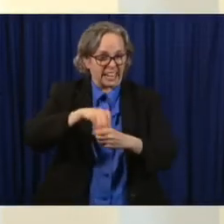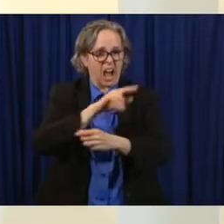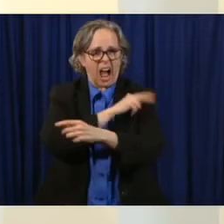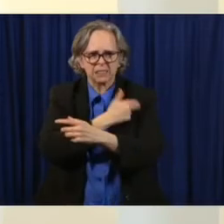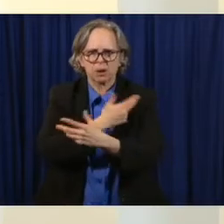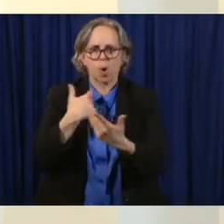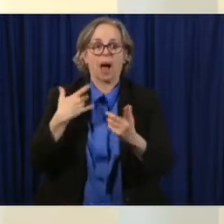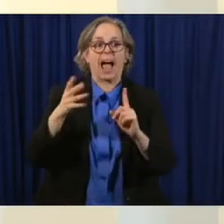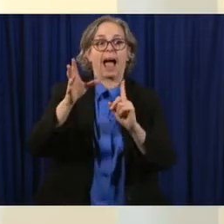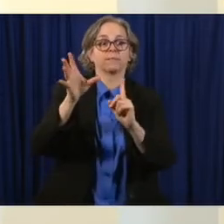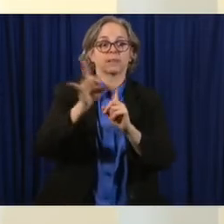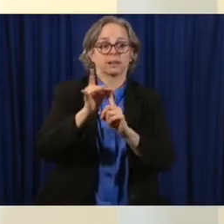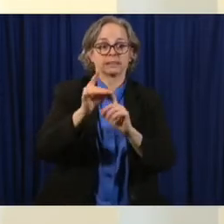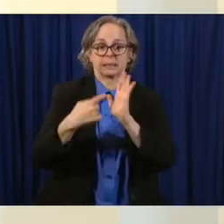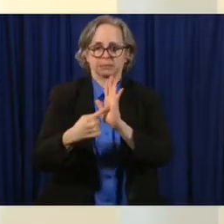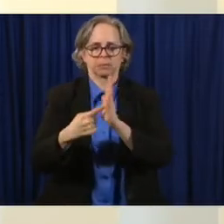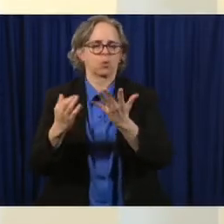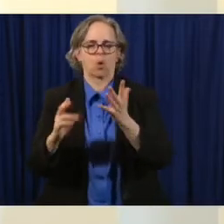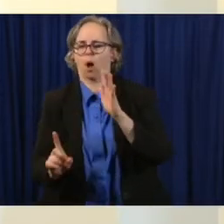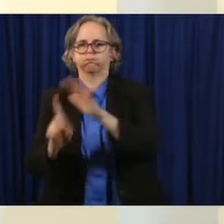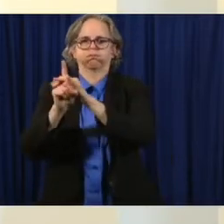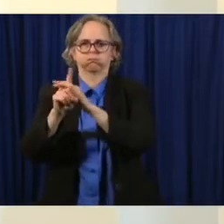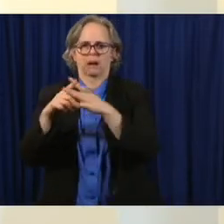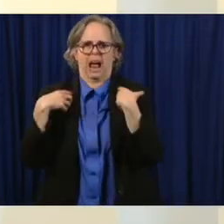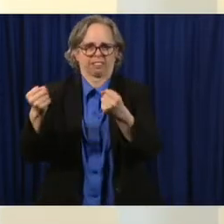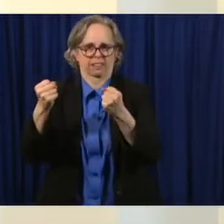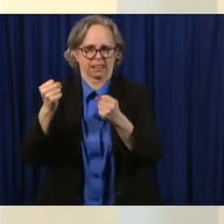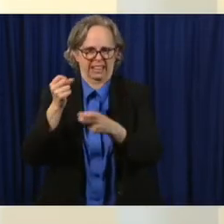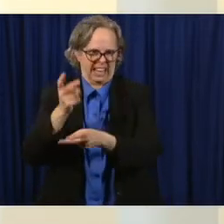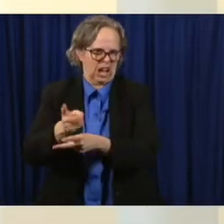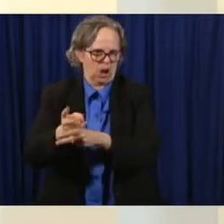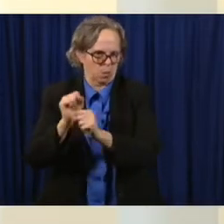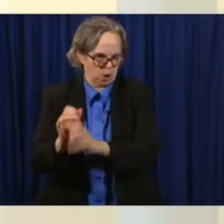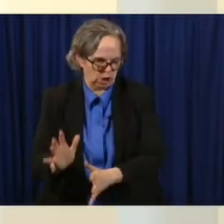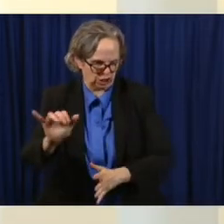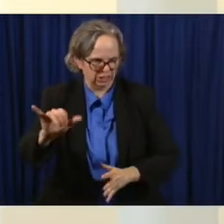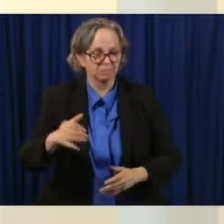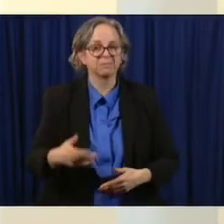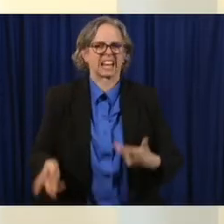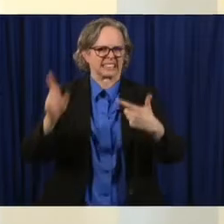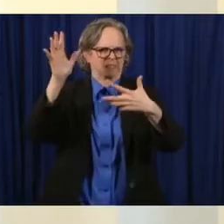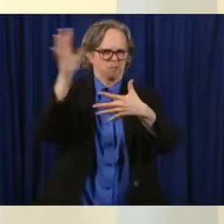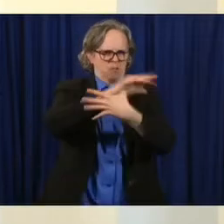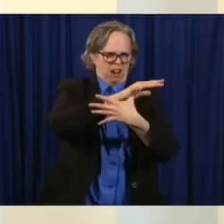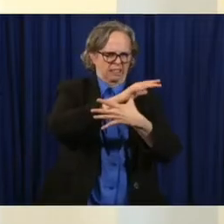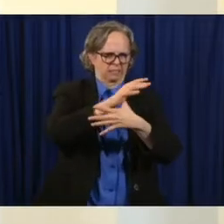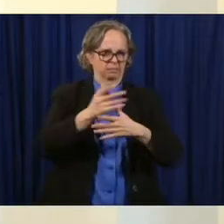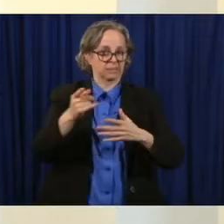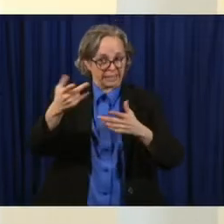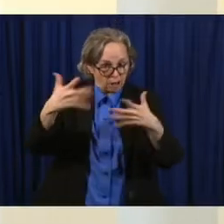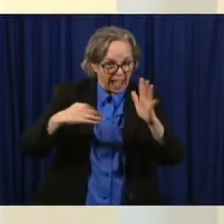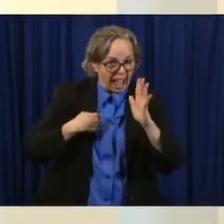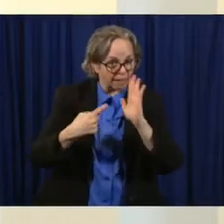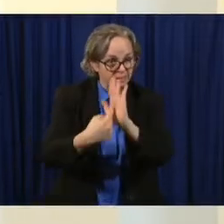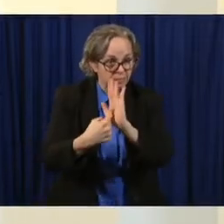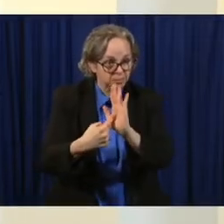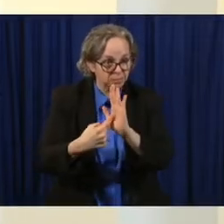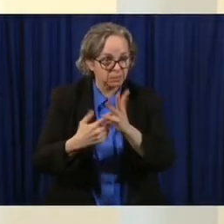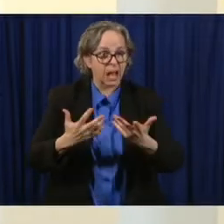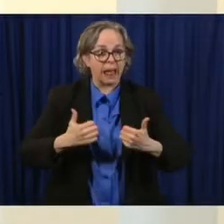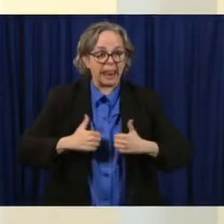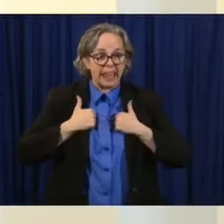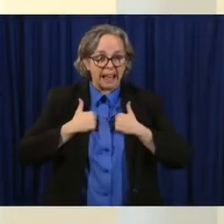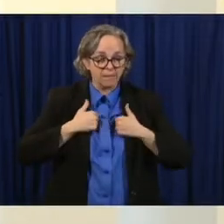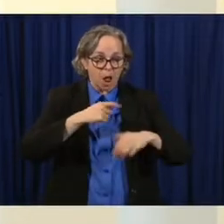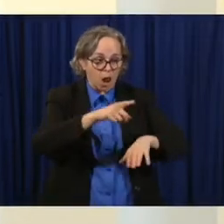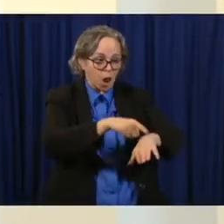workers. Priority 2 has been individuals with symptoms who are living in long-term care congregate settings.